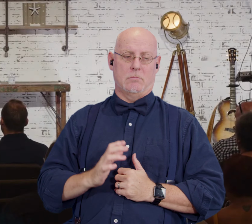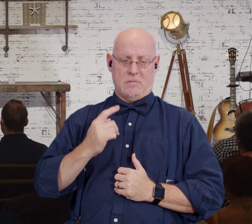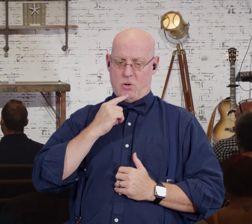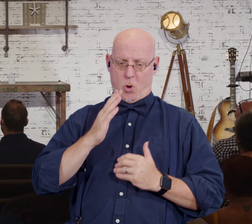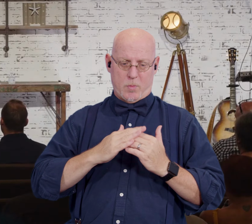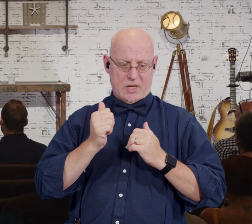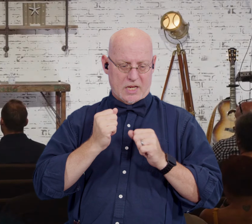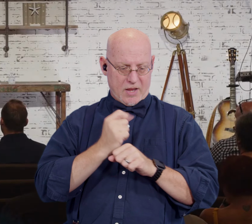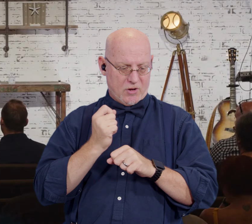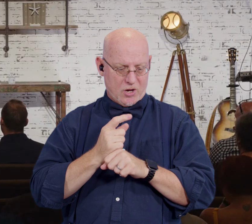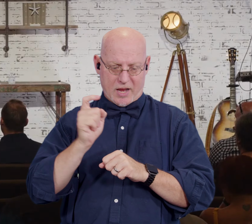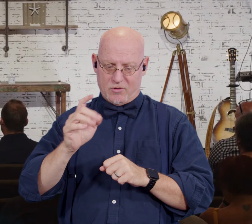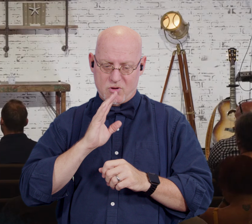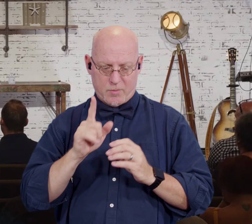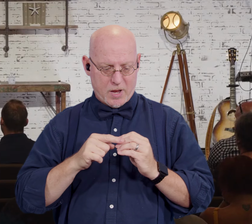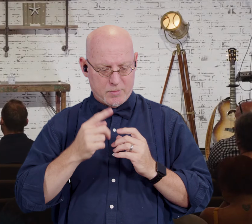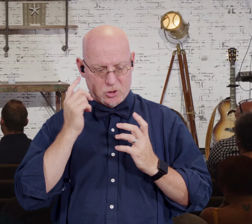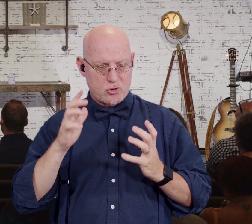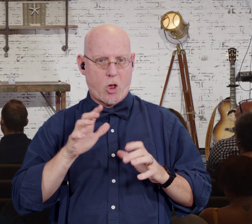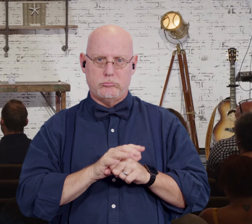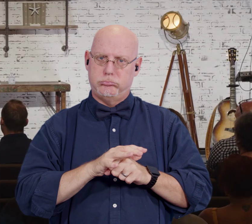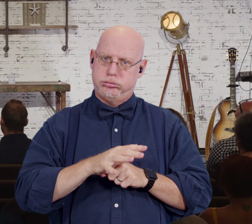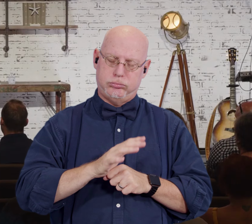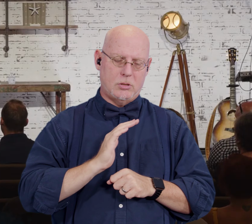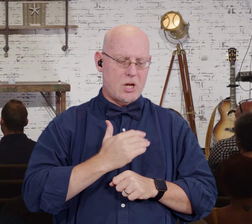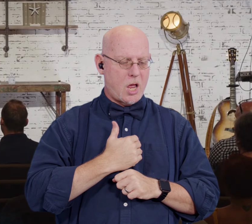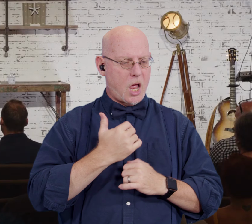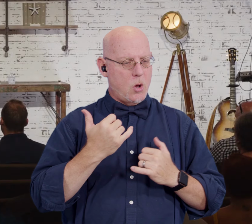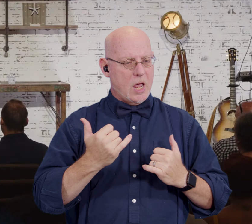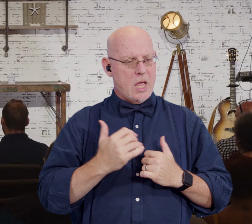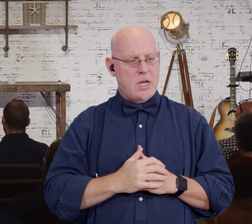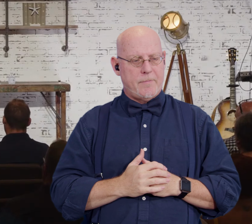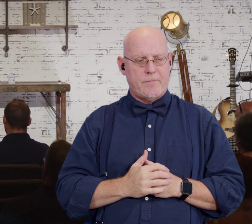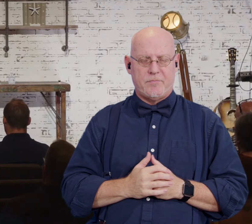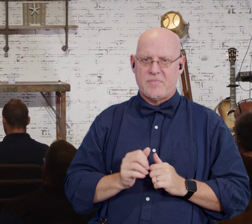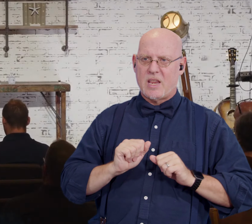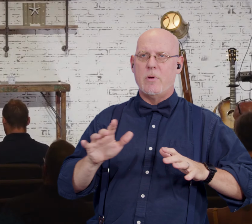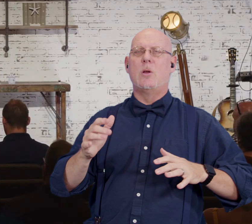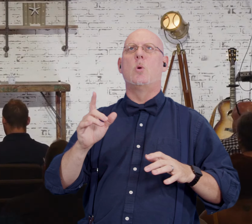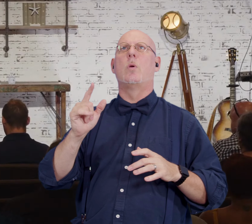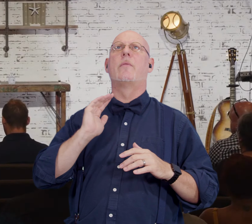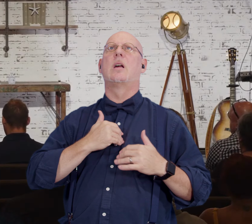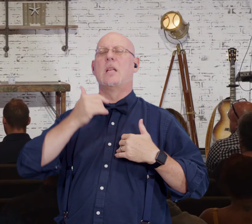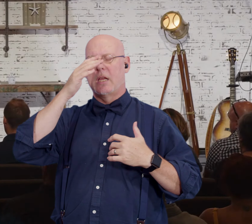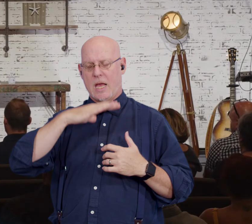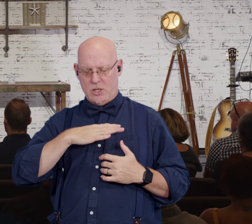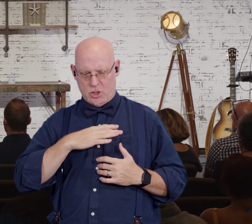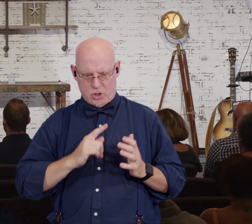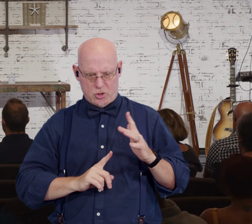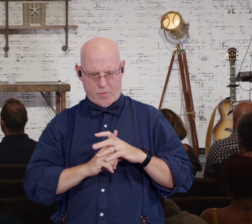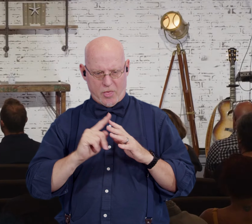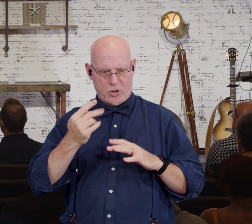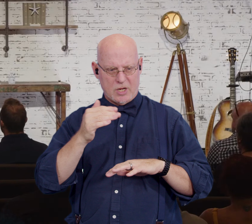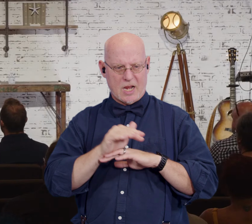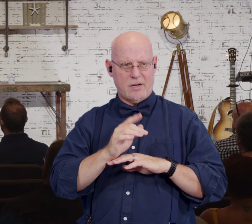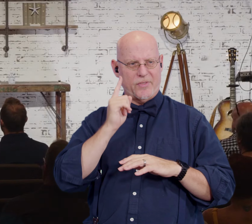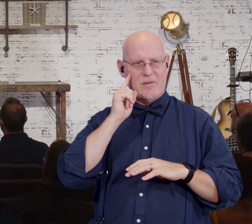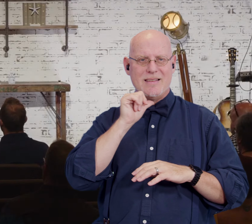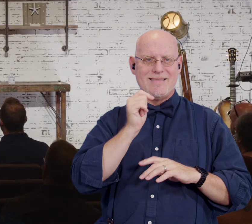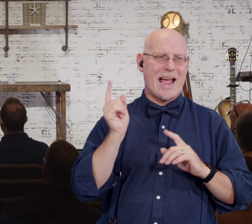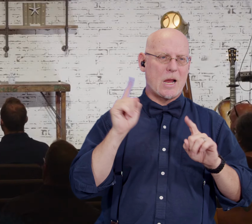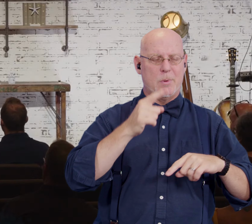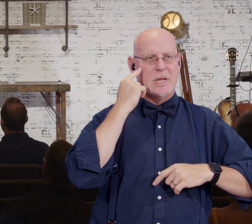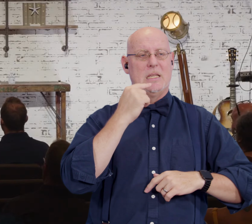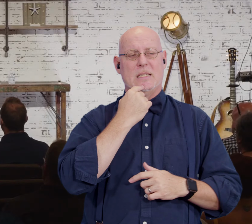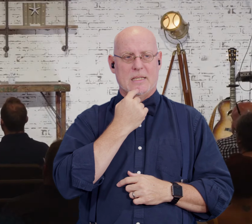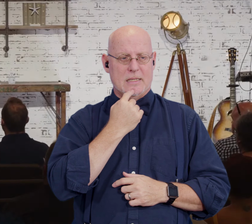Like I said, almost every year I have to talk about this because it's so prevalent in our day, just everywhere. As a matter of fact, we had one of our young guys show up Thursday night. He was thinking about not coming because